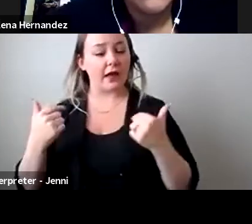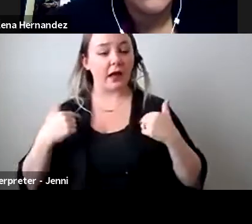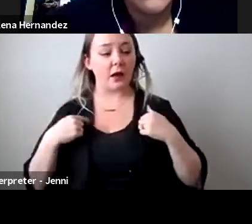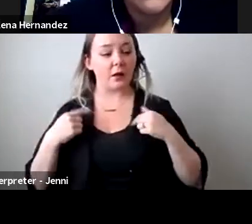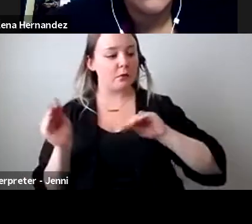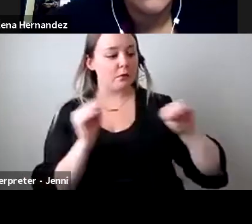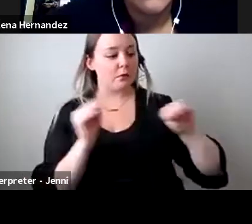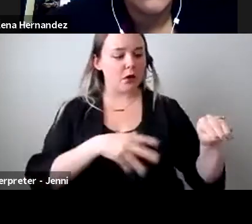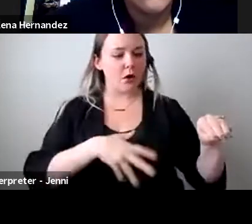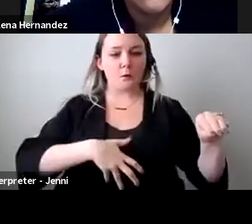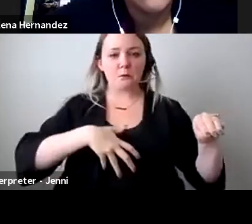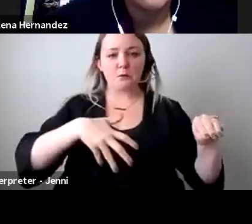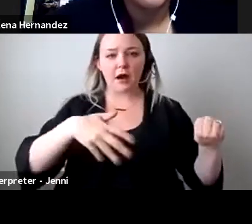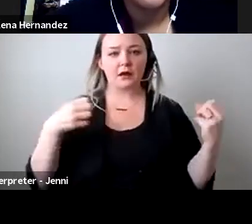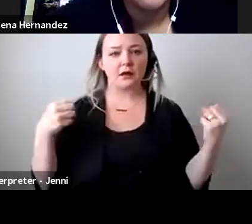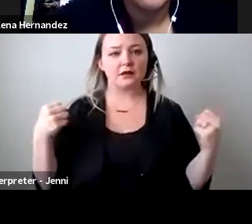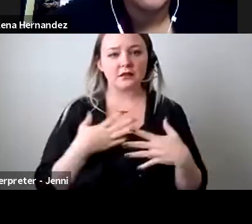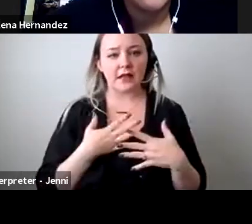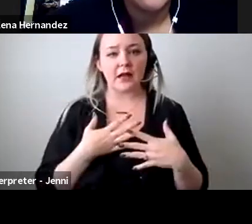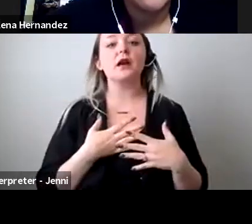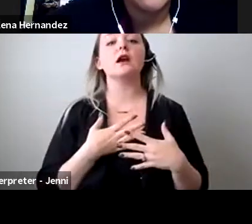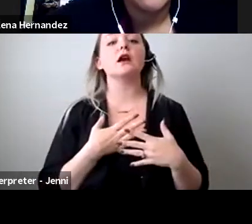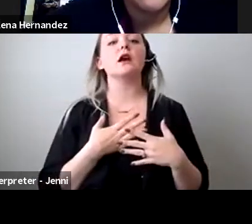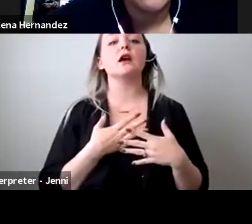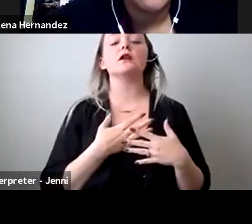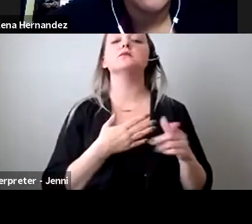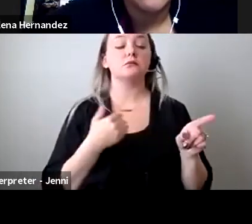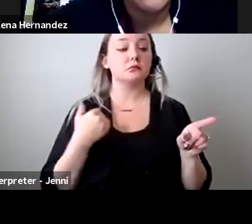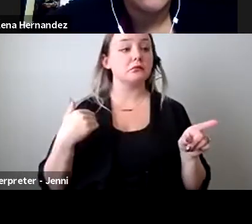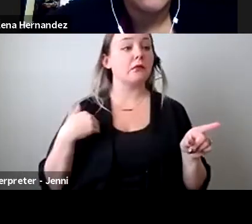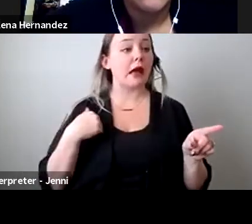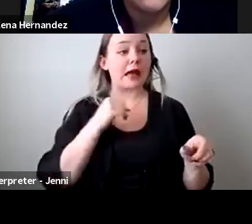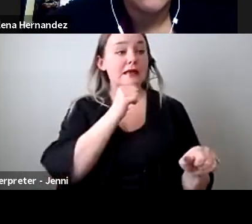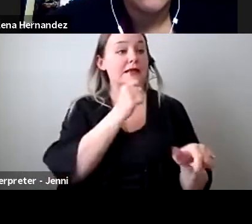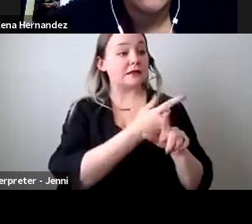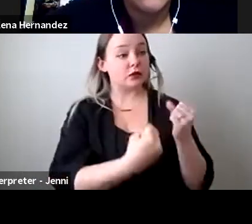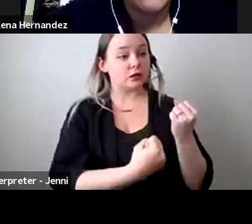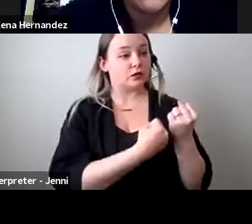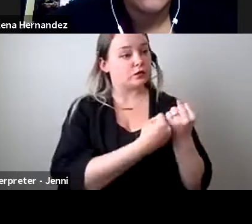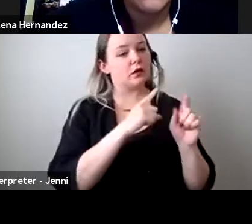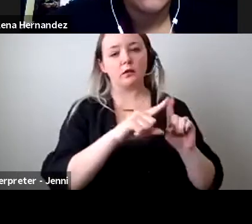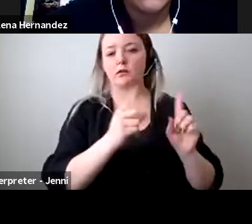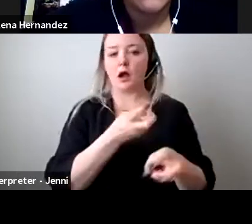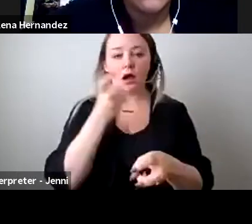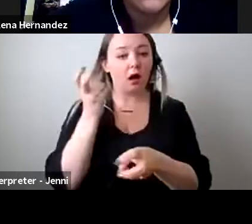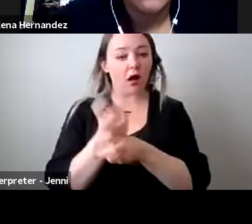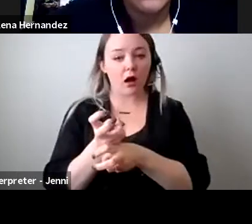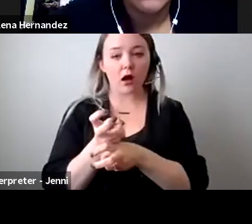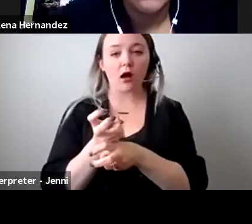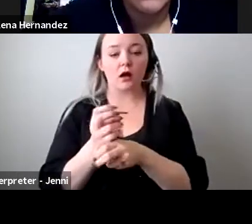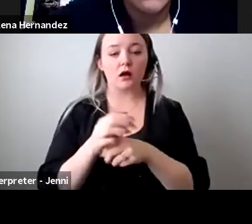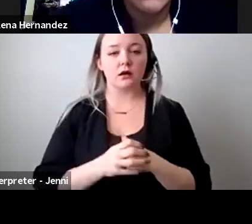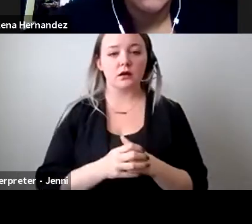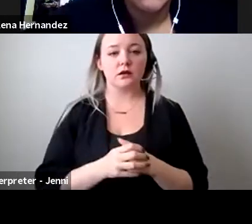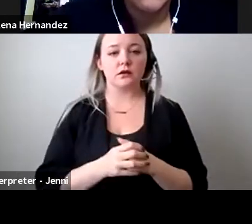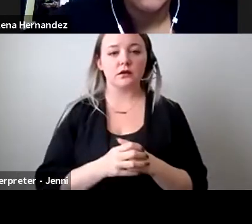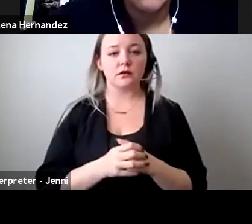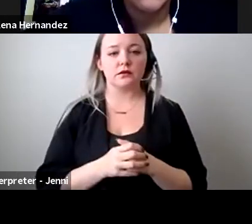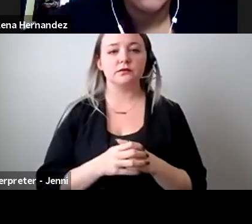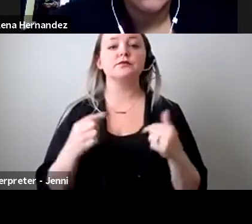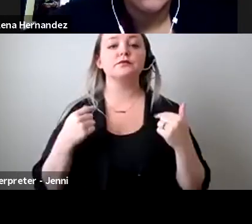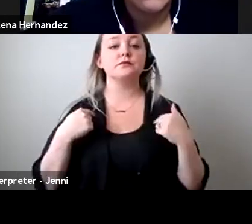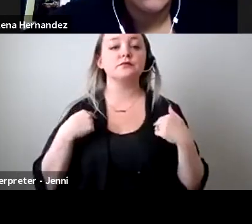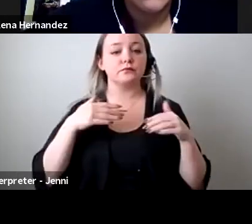scared. I had my sister. It was still hard. I eventually had to go into a